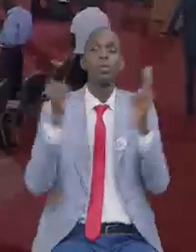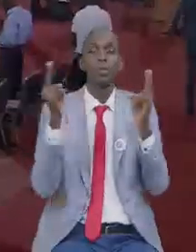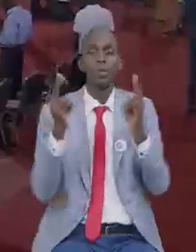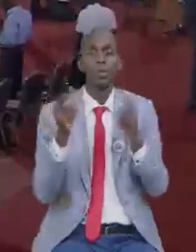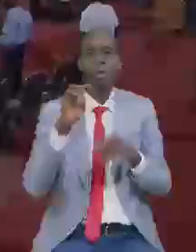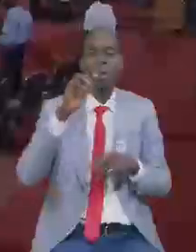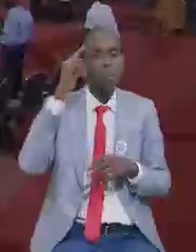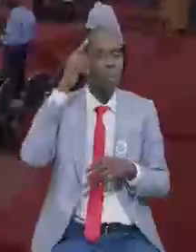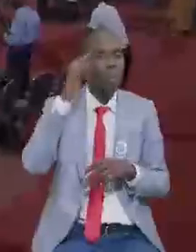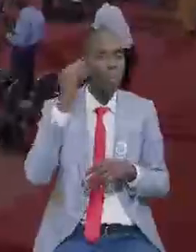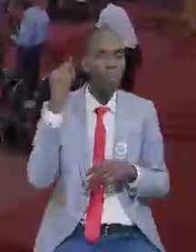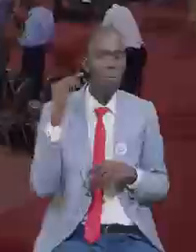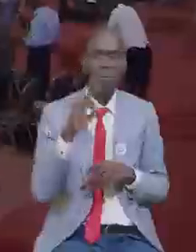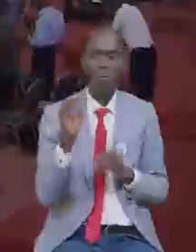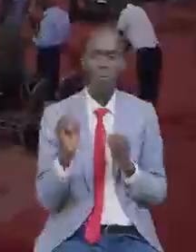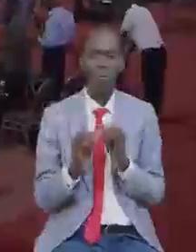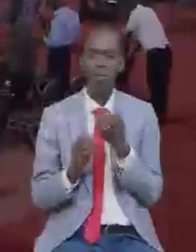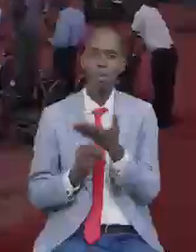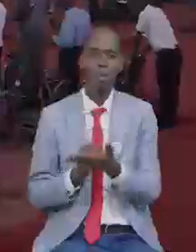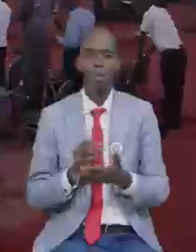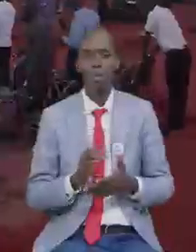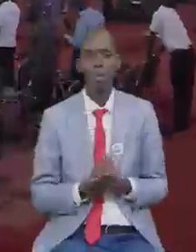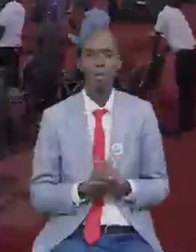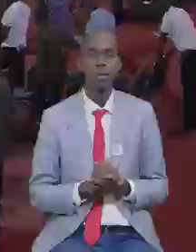was no more there.